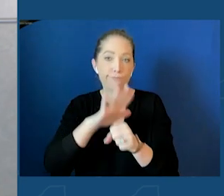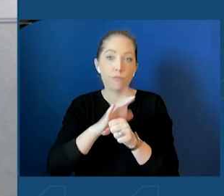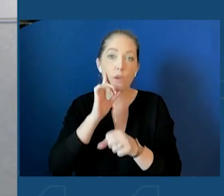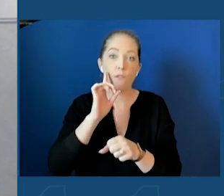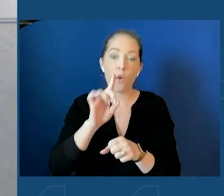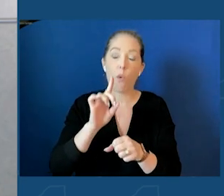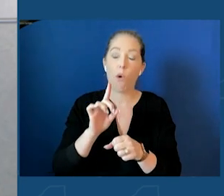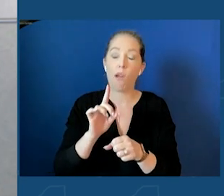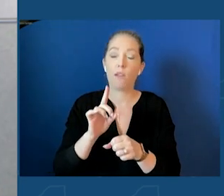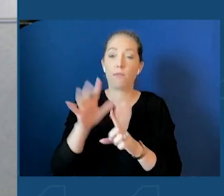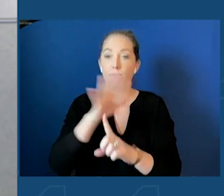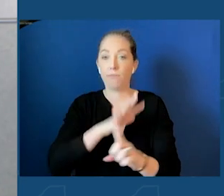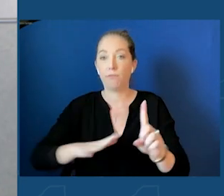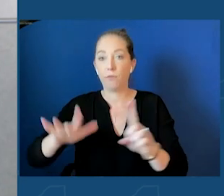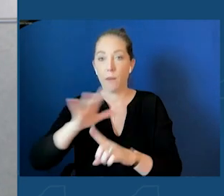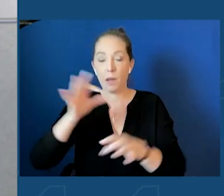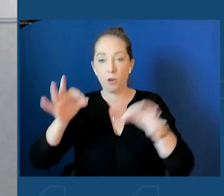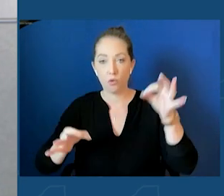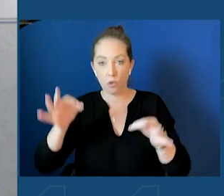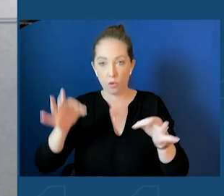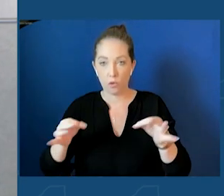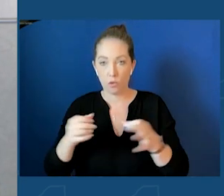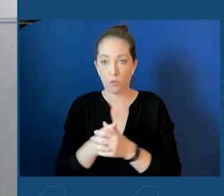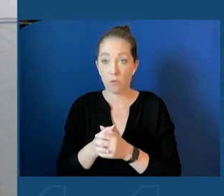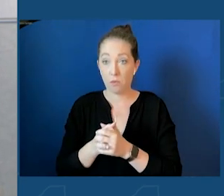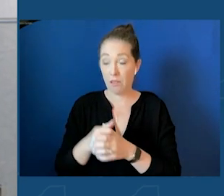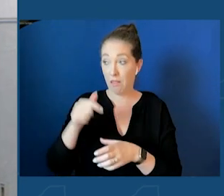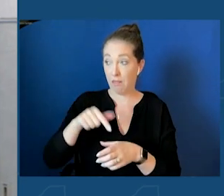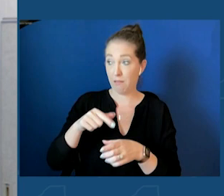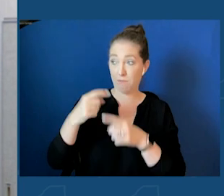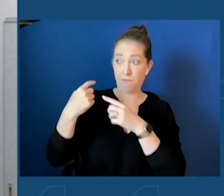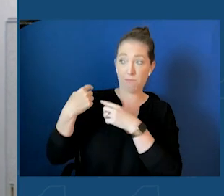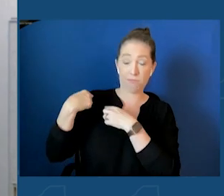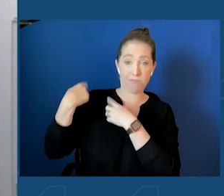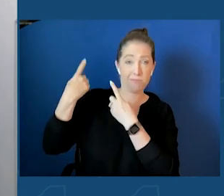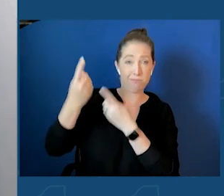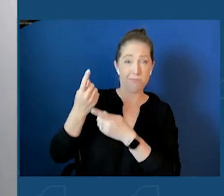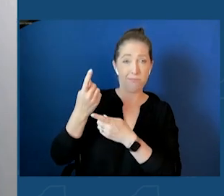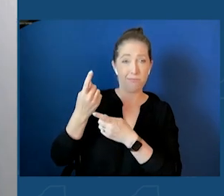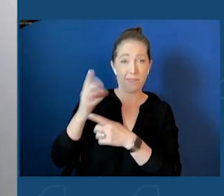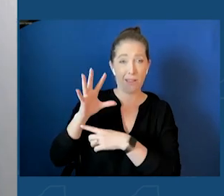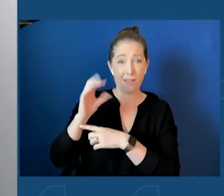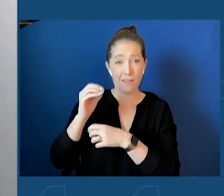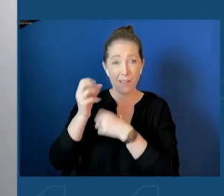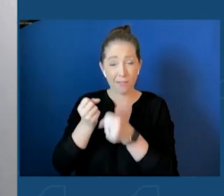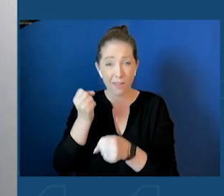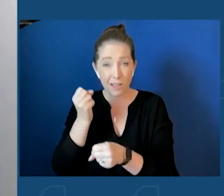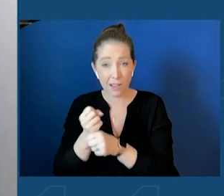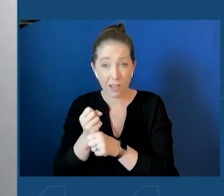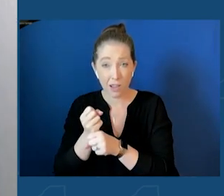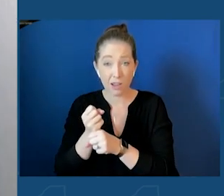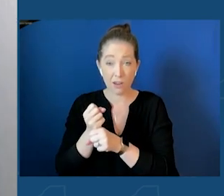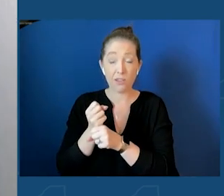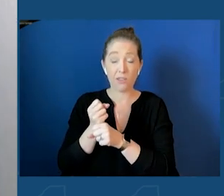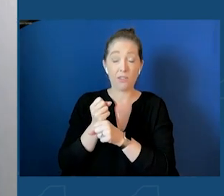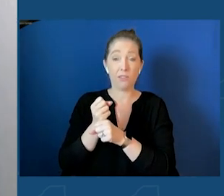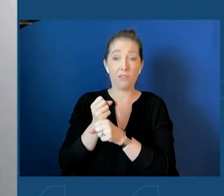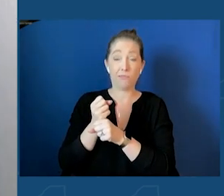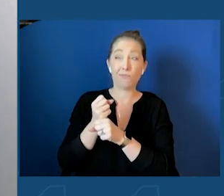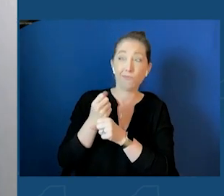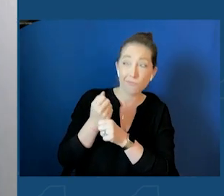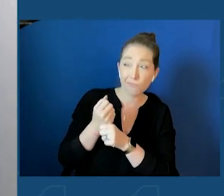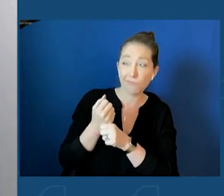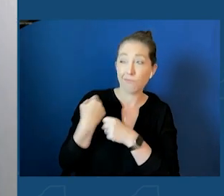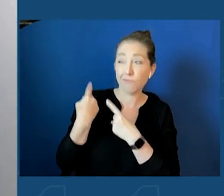scholarly community for 5 decades, dating back to the public health crisis of Love Canal. As a